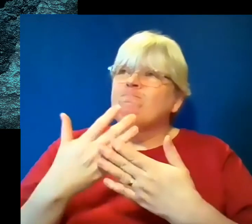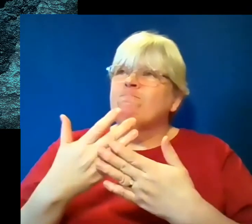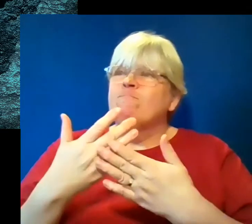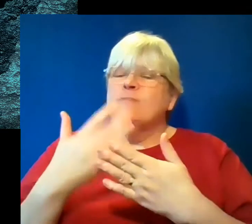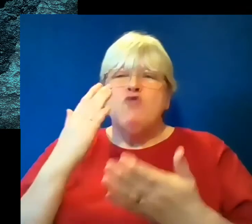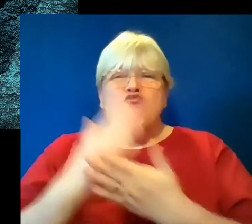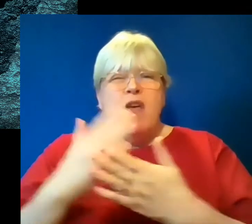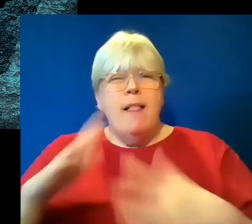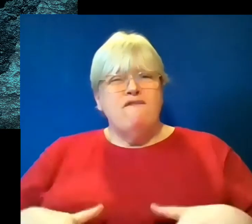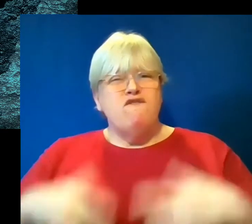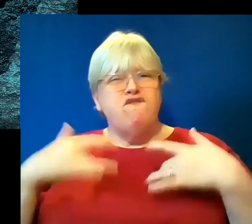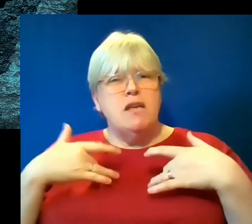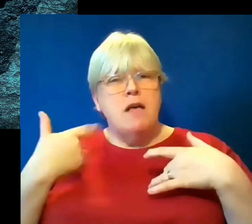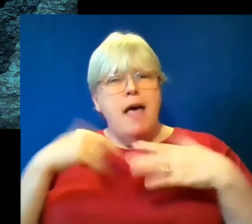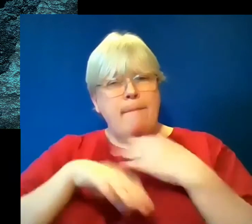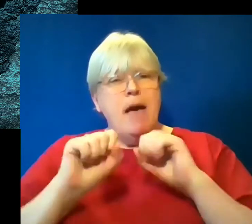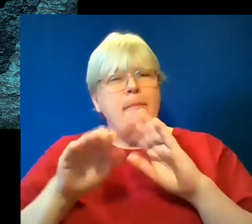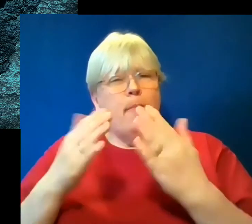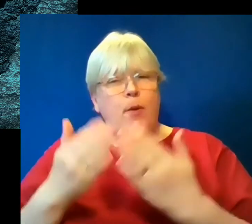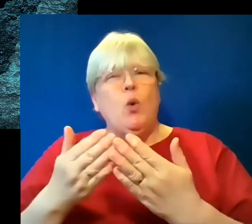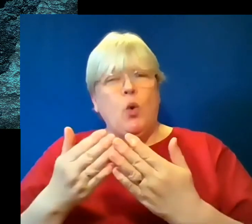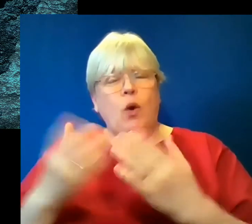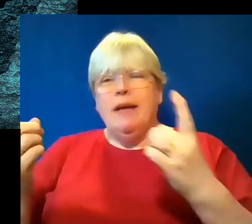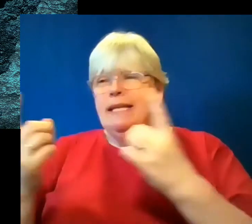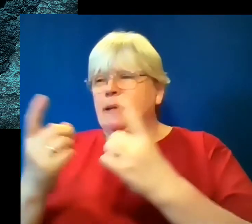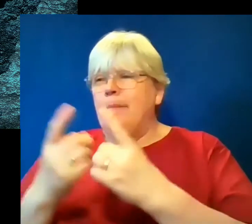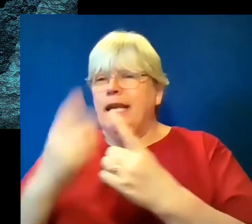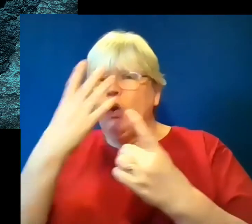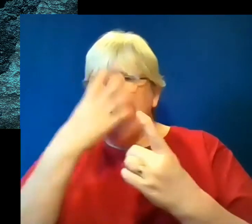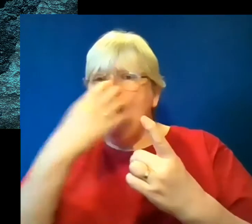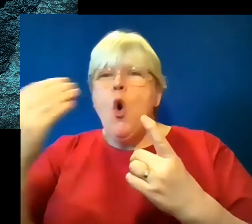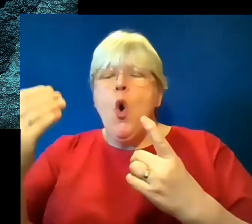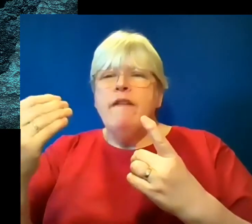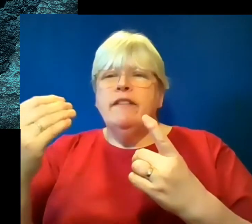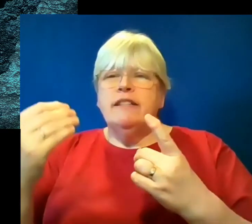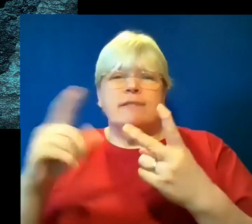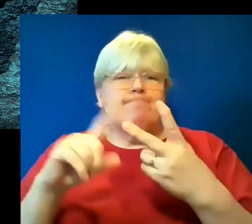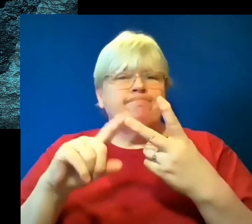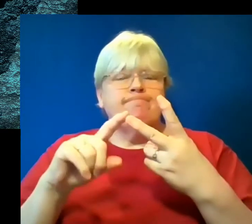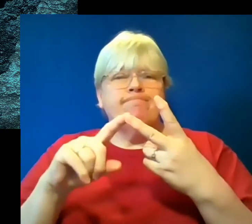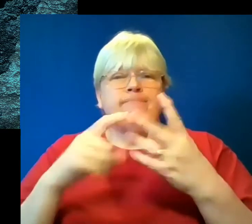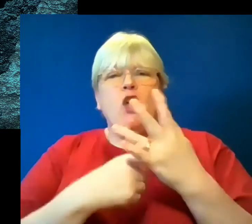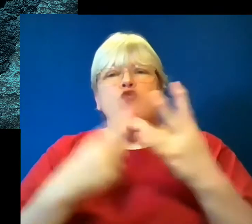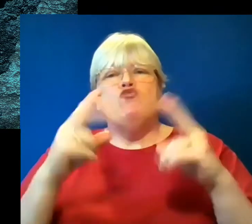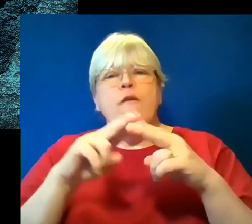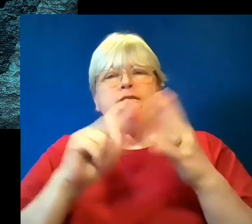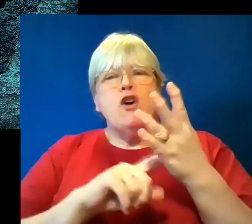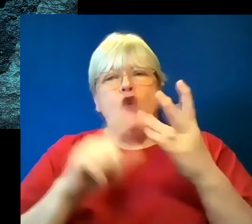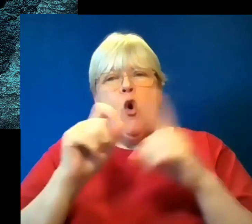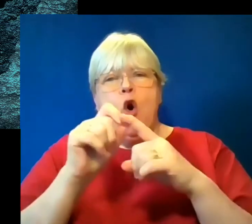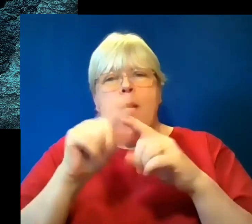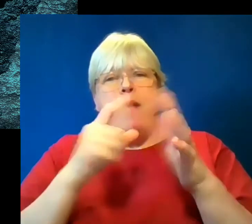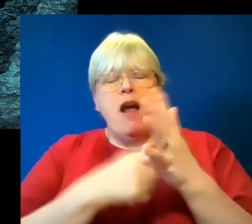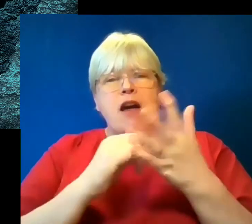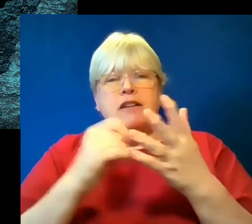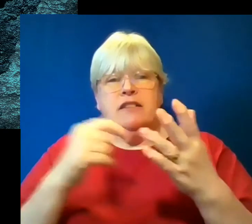reality into my books as possible. So I went to meet wolves for the Wolfwilder. Rooftoppers is based in part on my